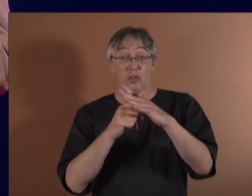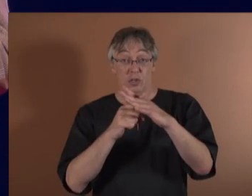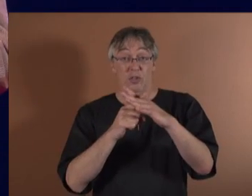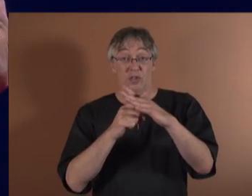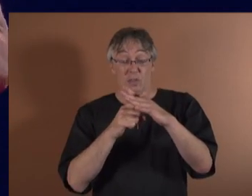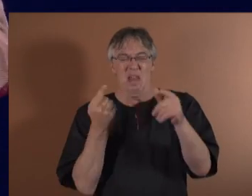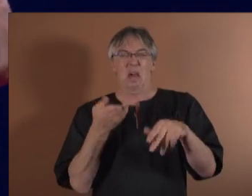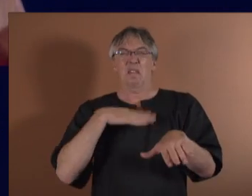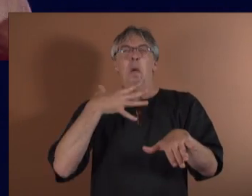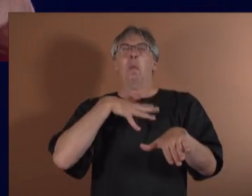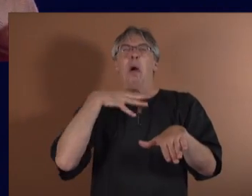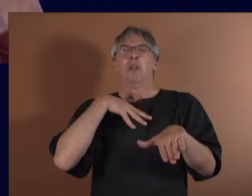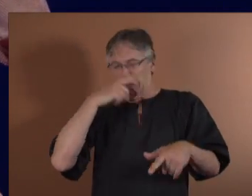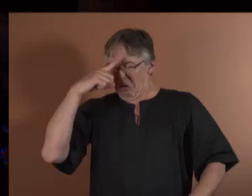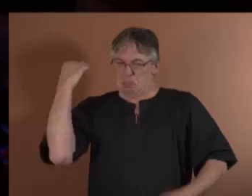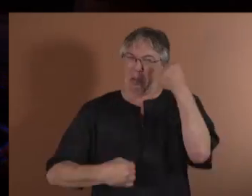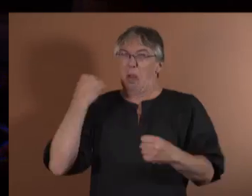to get something you don't have yet.